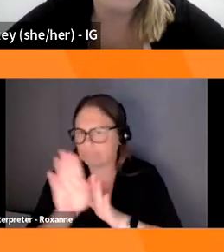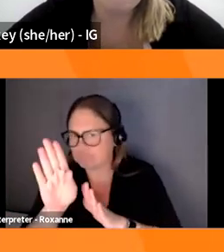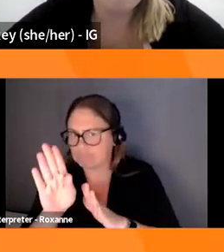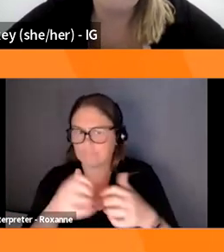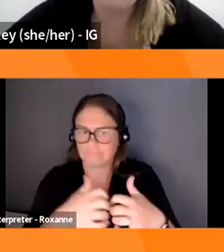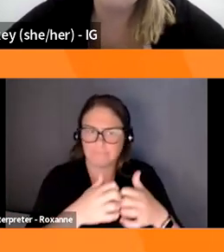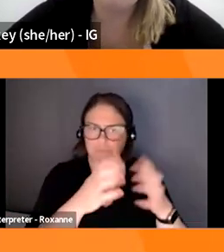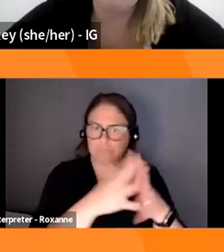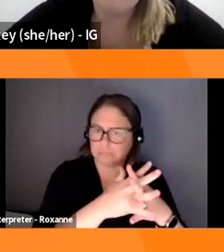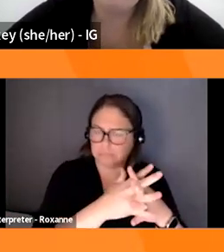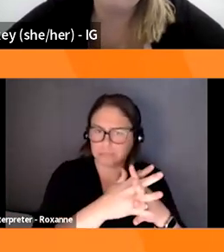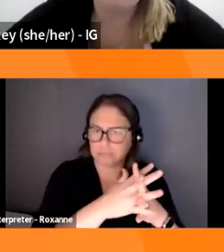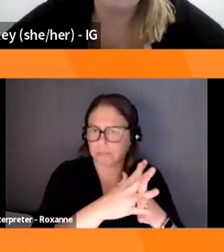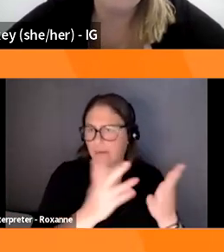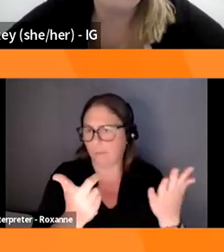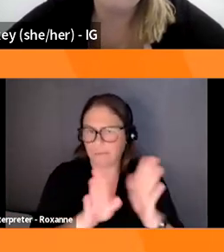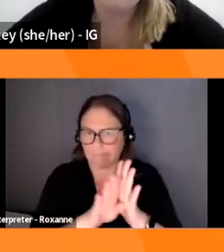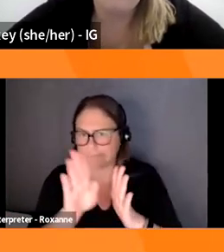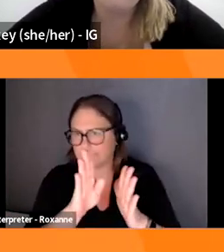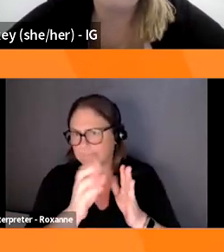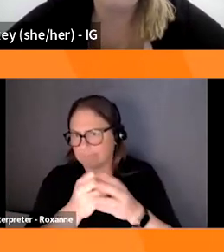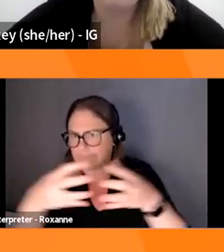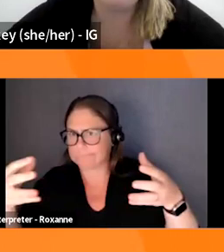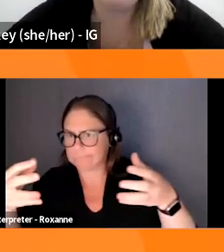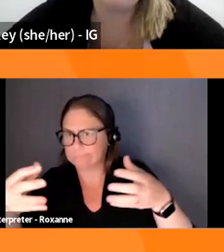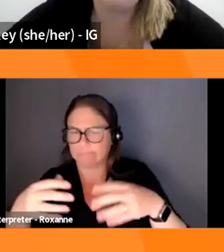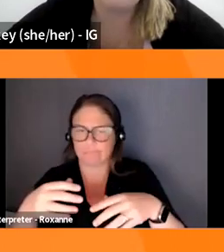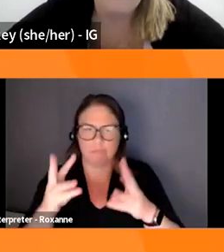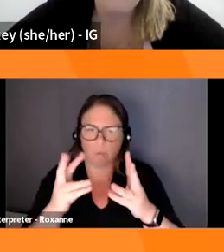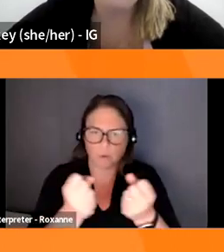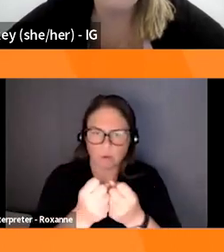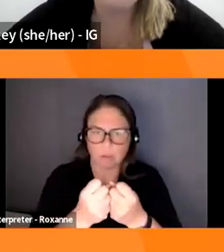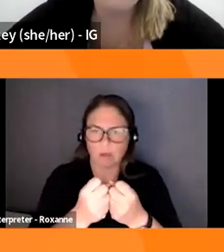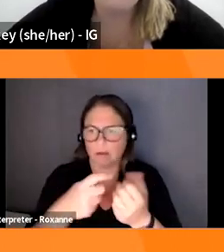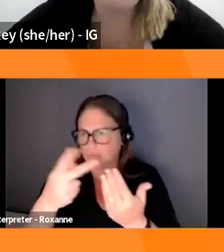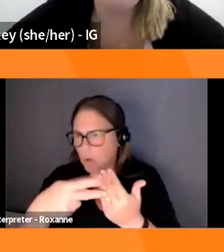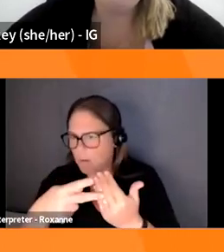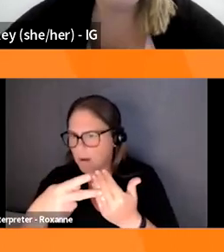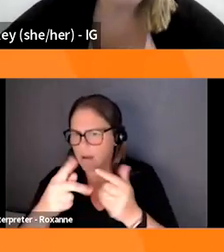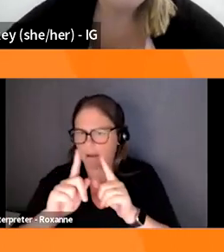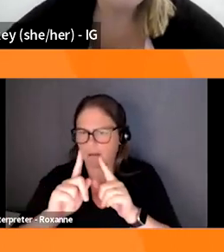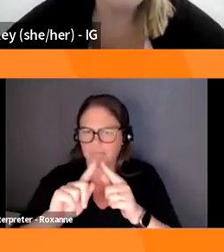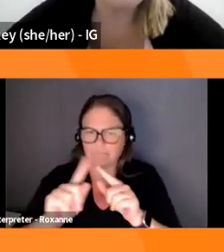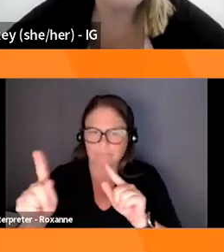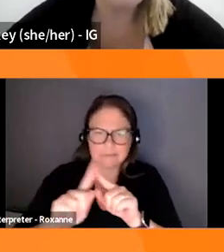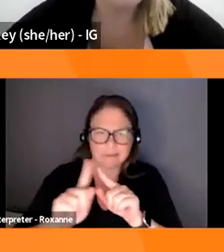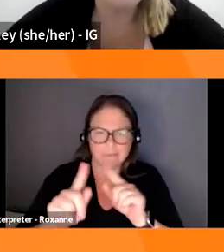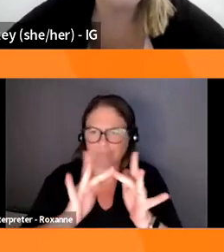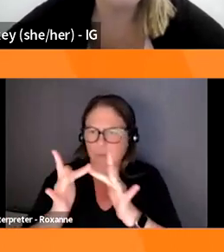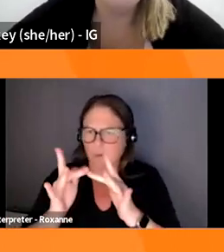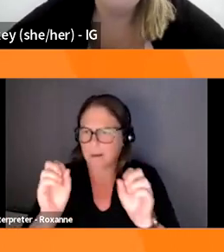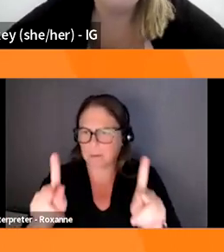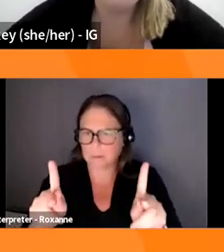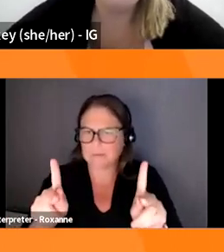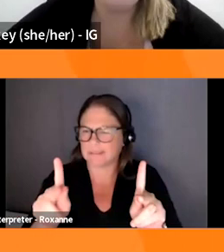to scale up, with lots of programs and workshops and networking opportunities. But enough about us. Let's